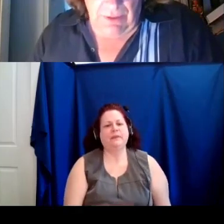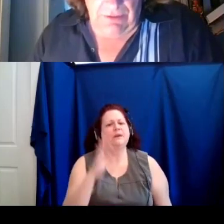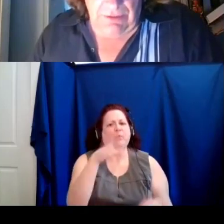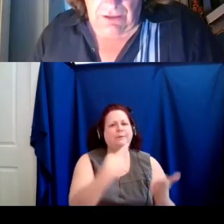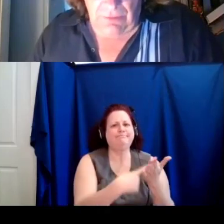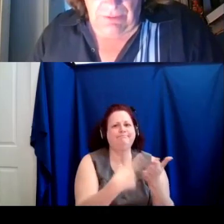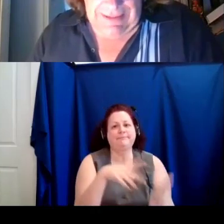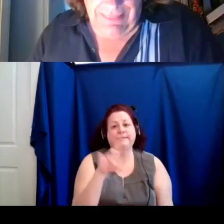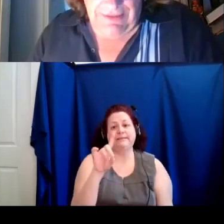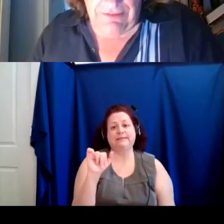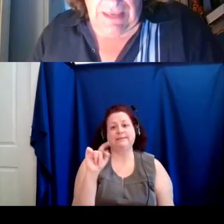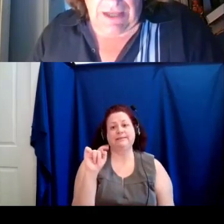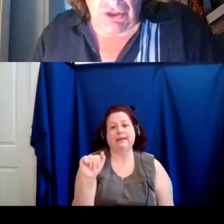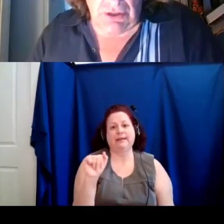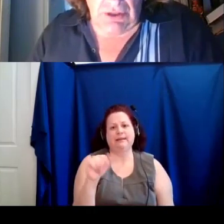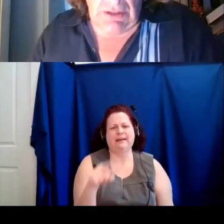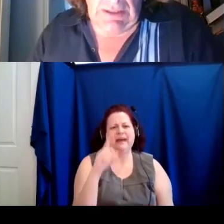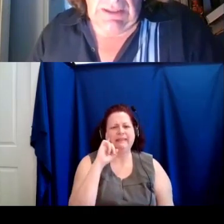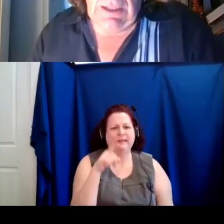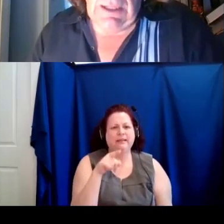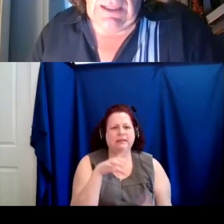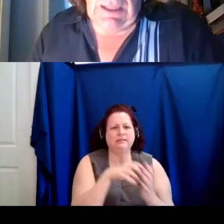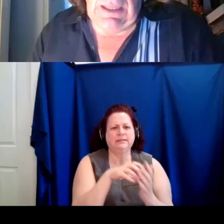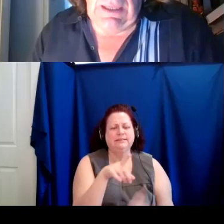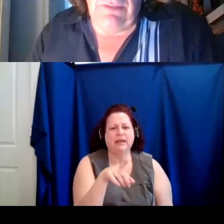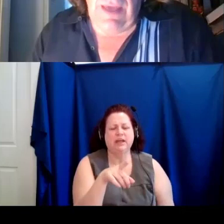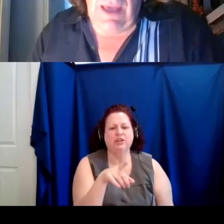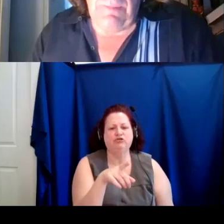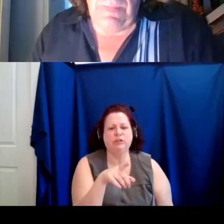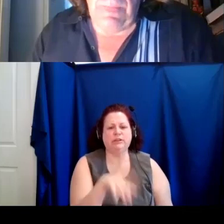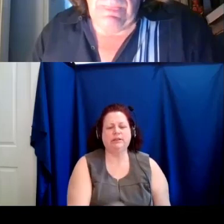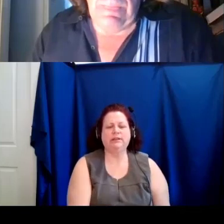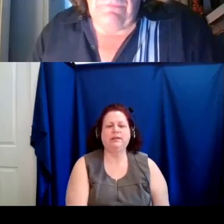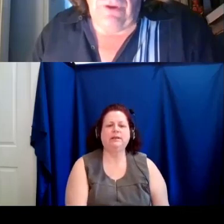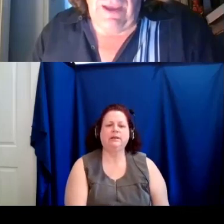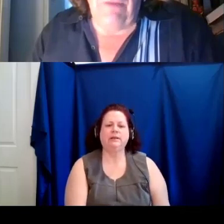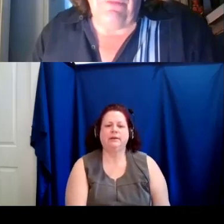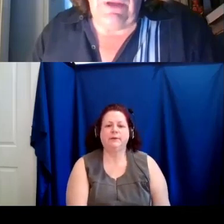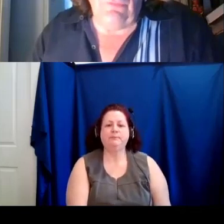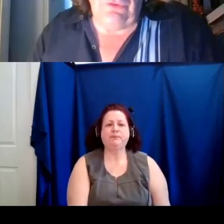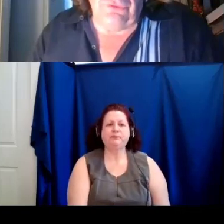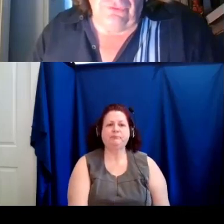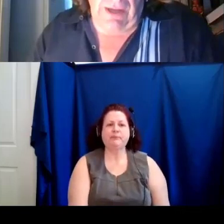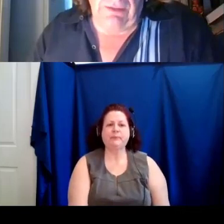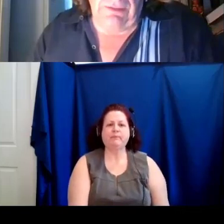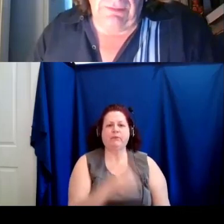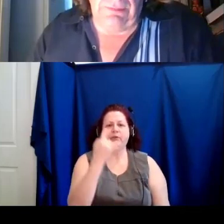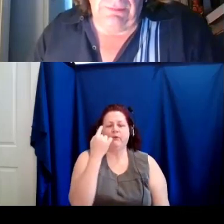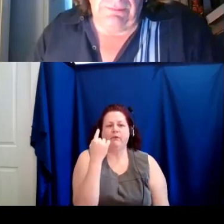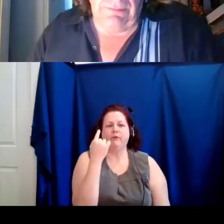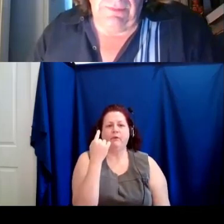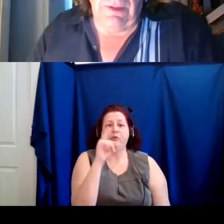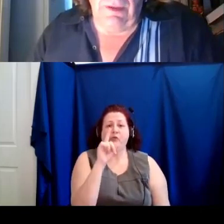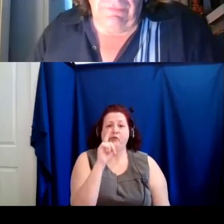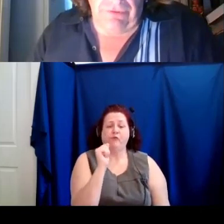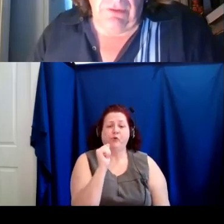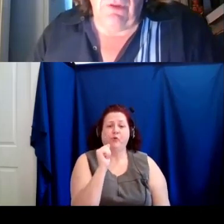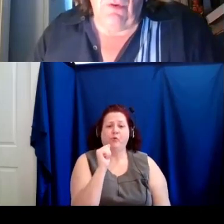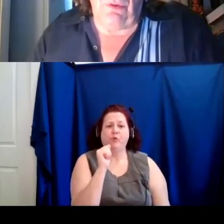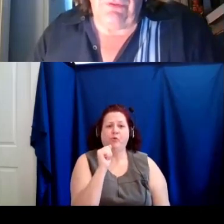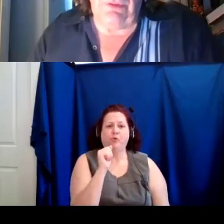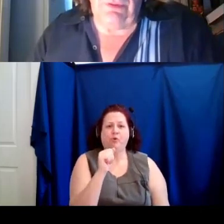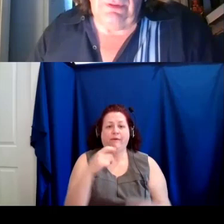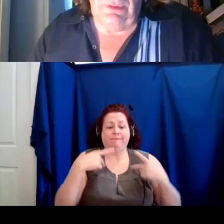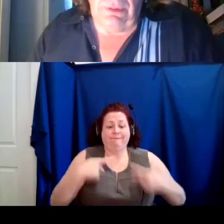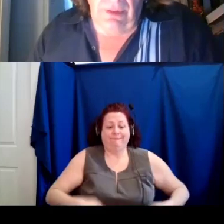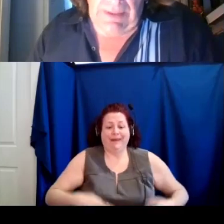and I think we're going to talk to it in this section, is that for every restraint, a physical